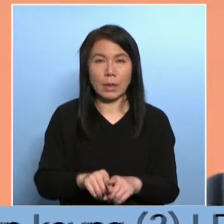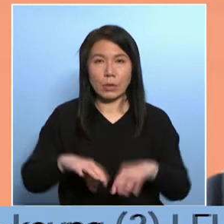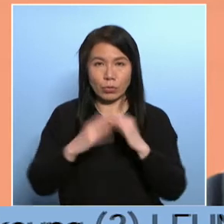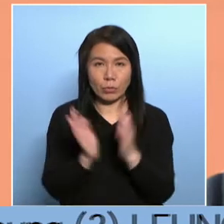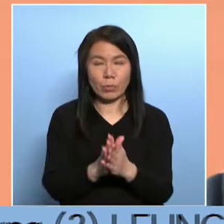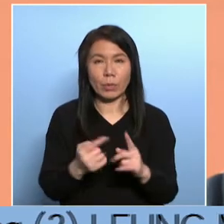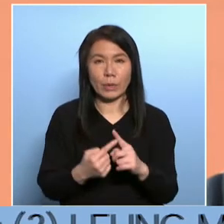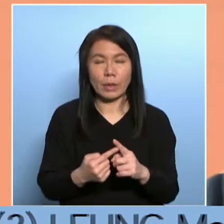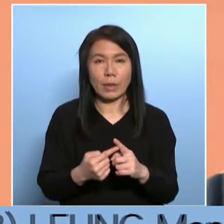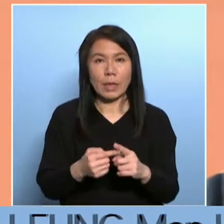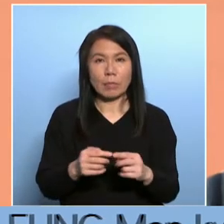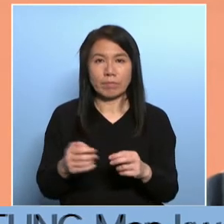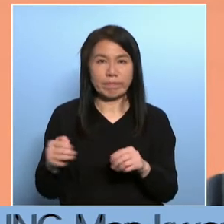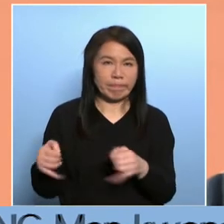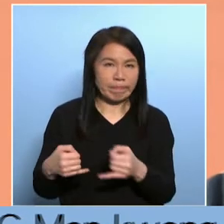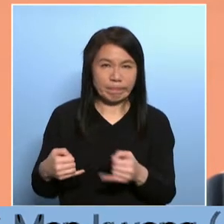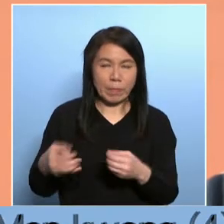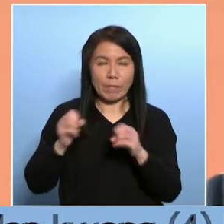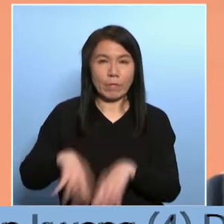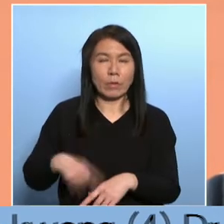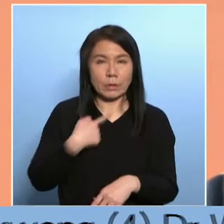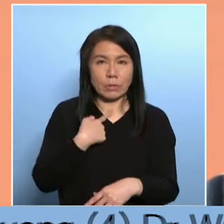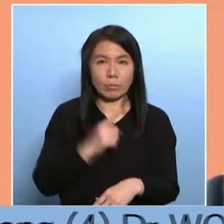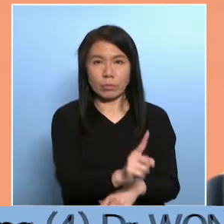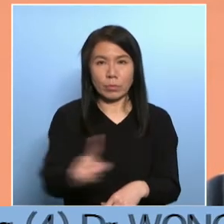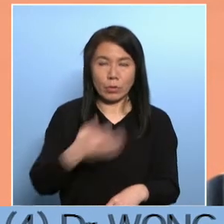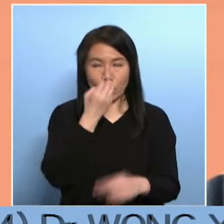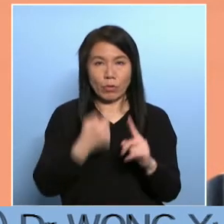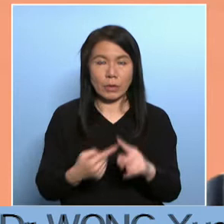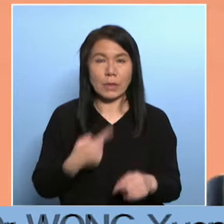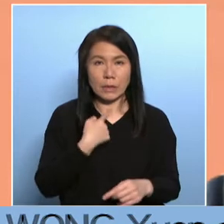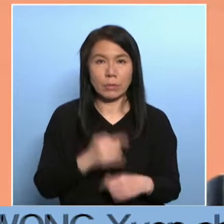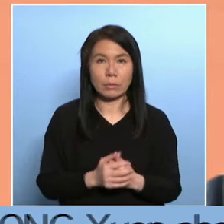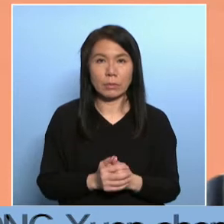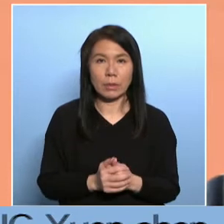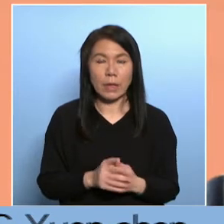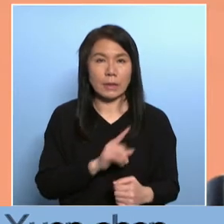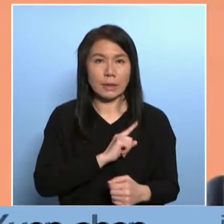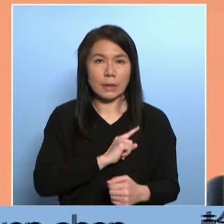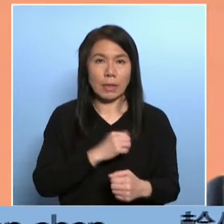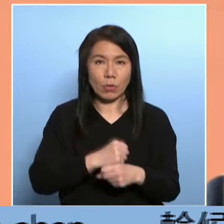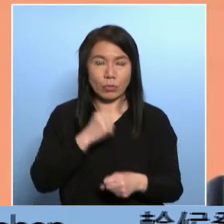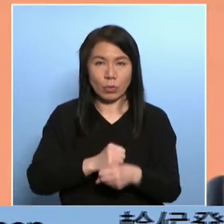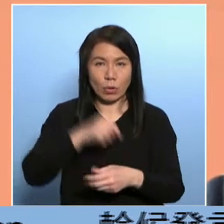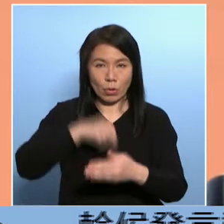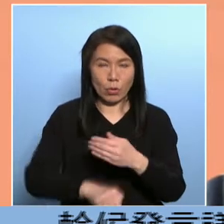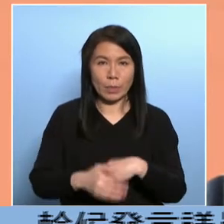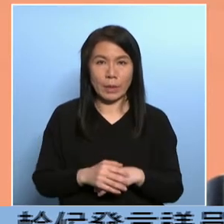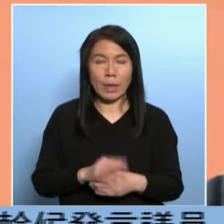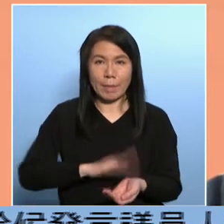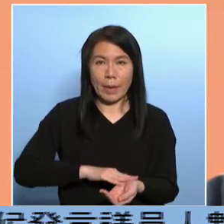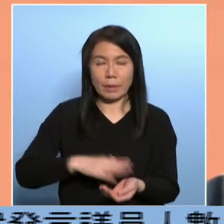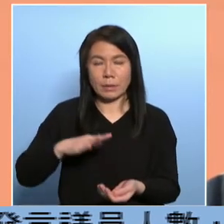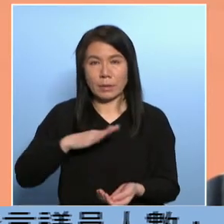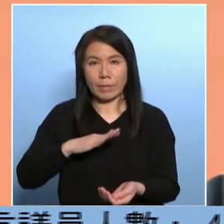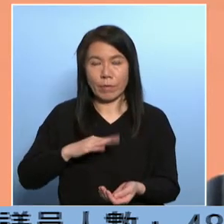fighting the epidemic our very top priority, and then everyone must set aside the differences and work together. Everyone, every